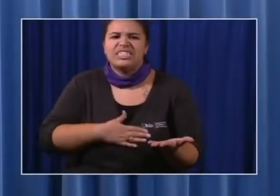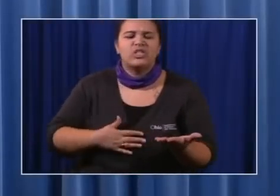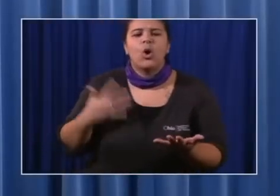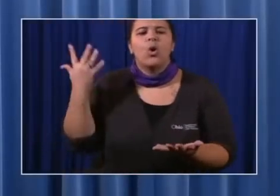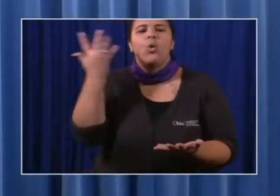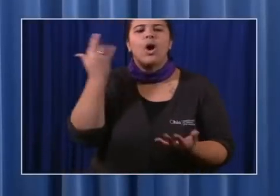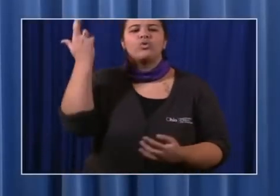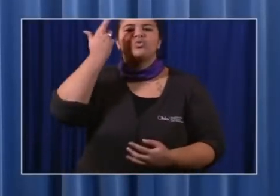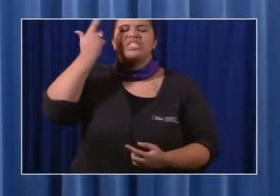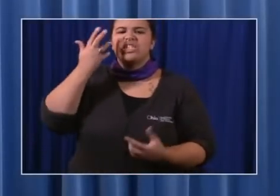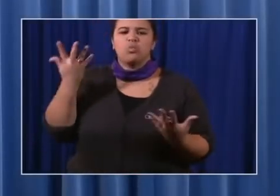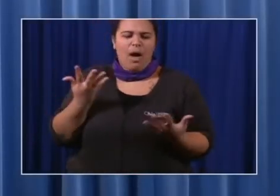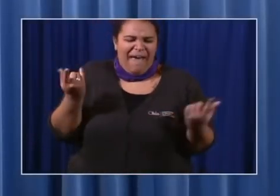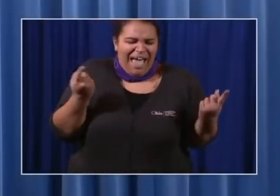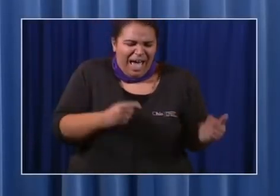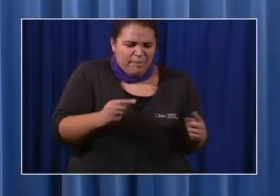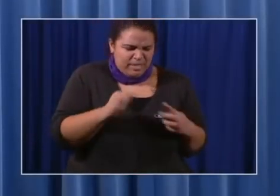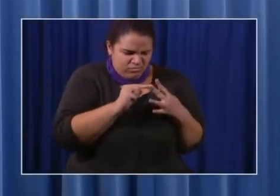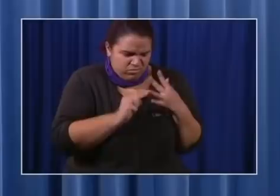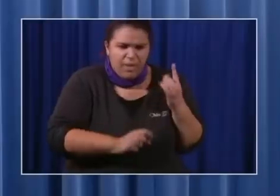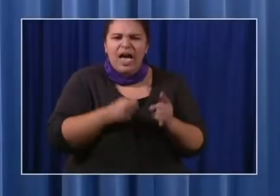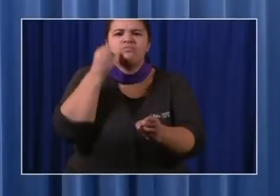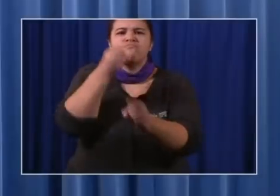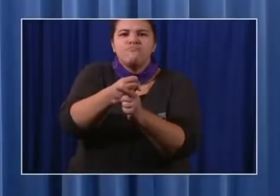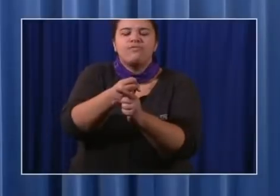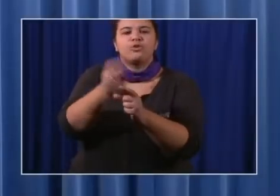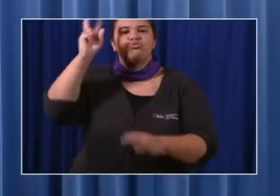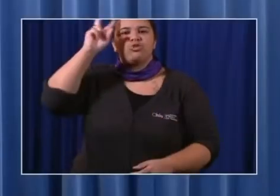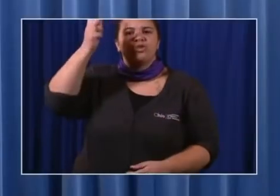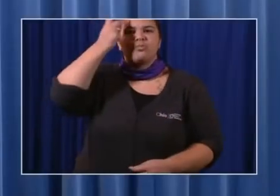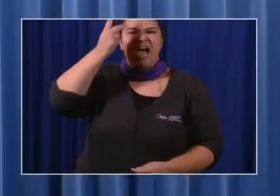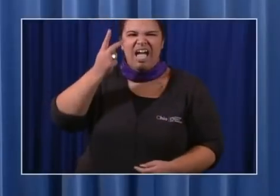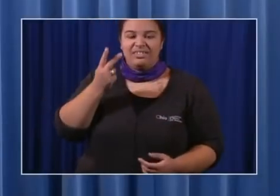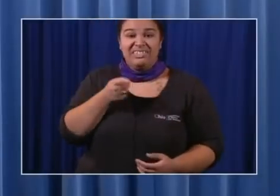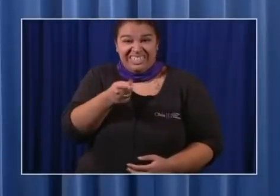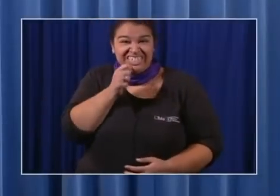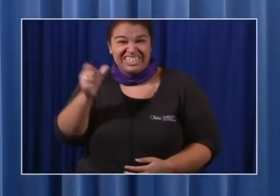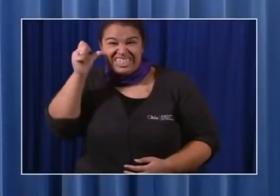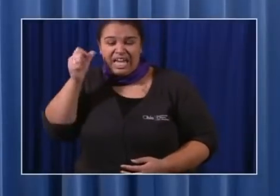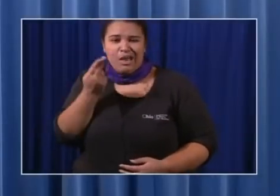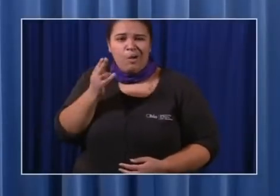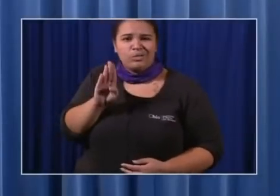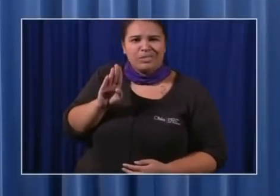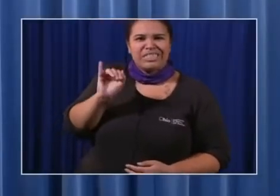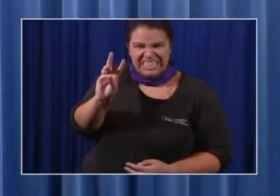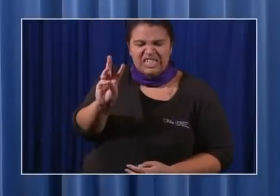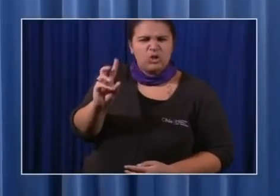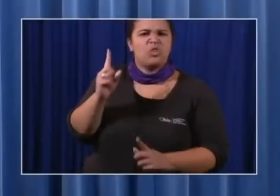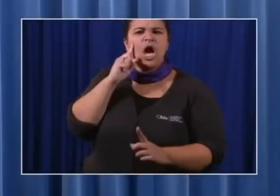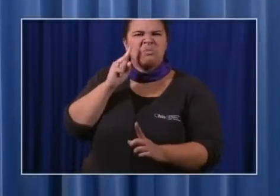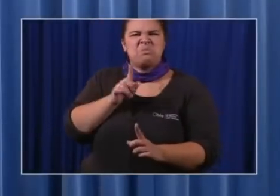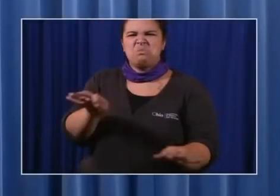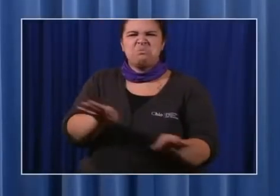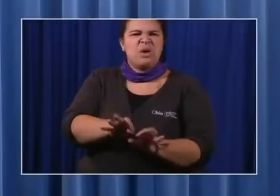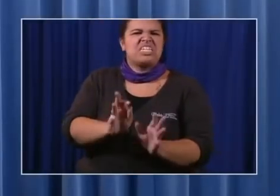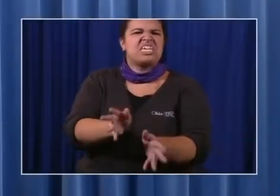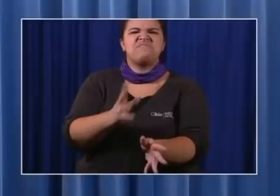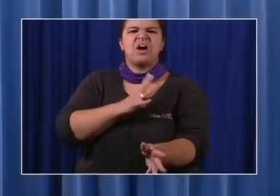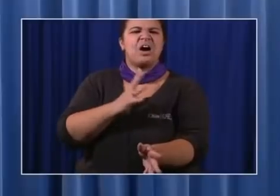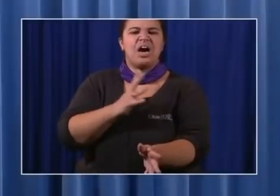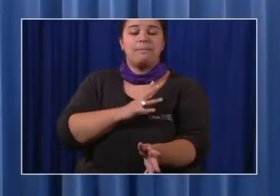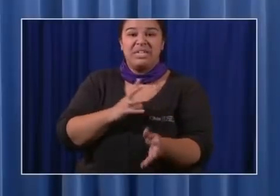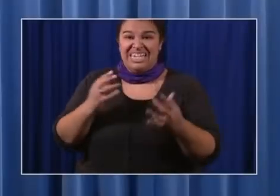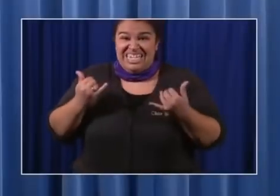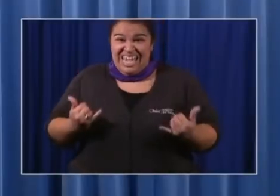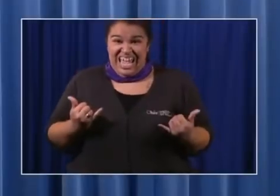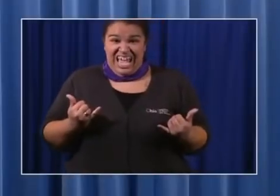that led you to change your mind about House Bill 6 since yesterday? And in addition, how much of your decision specifically had to